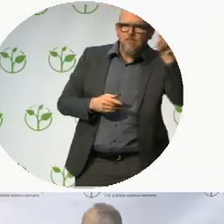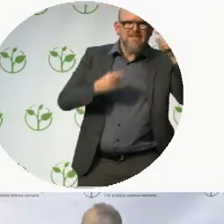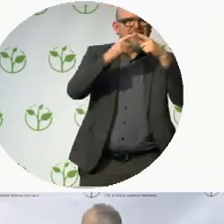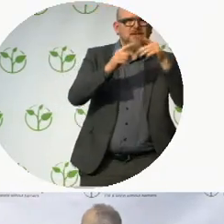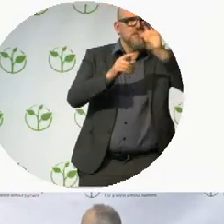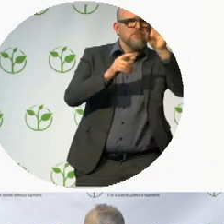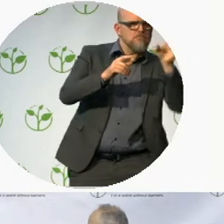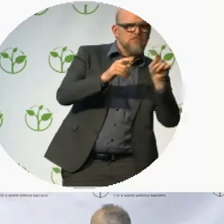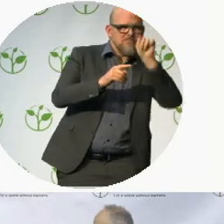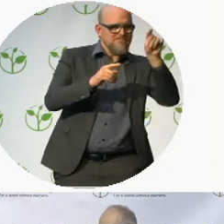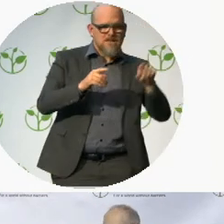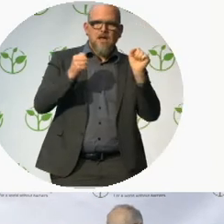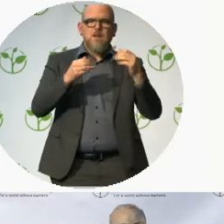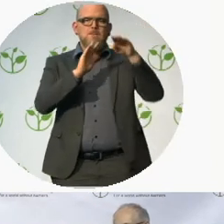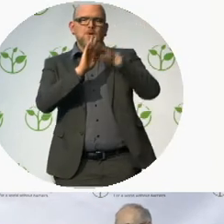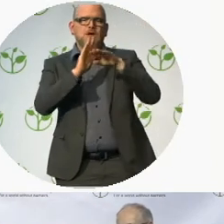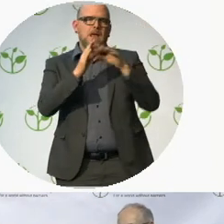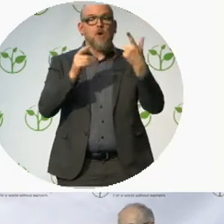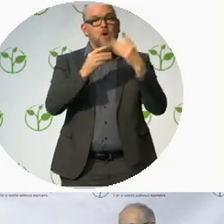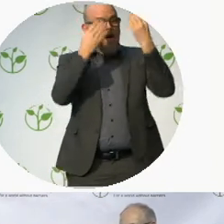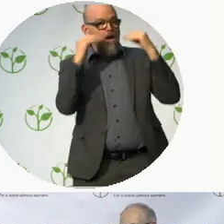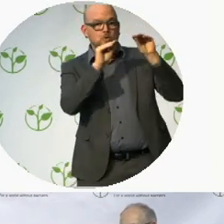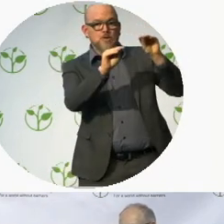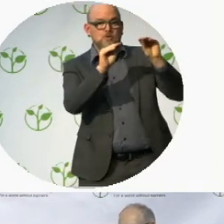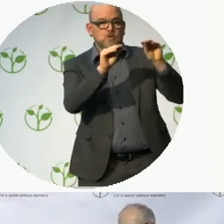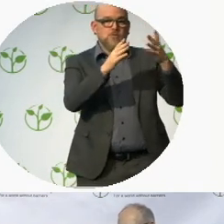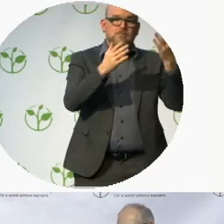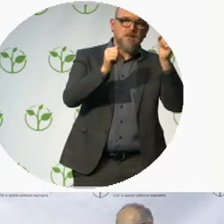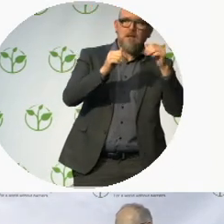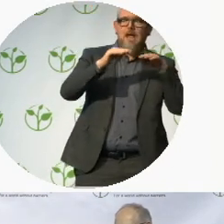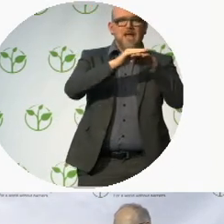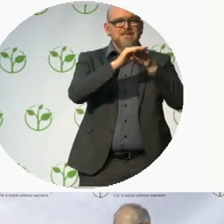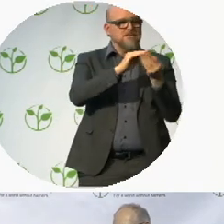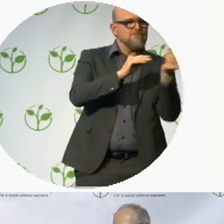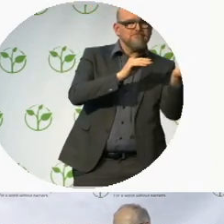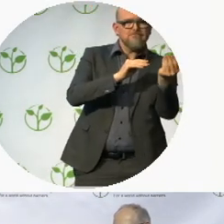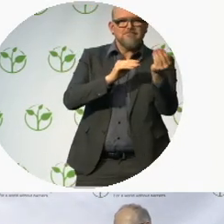education sector accessible by building the first accessible vocational training center.